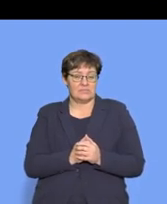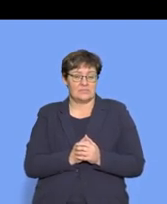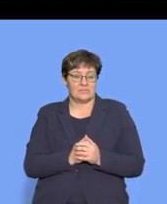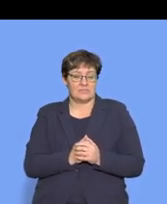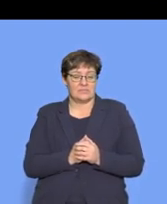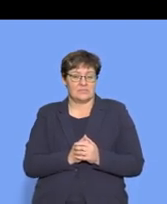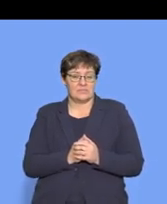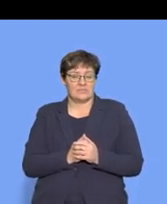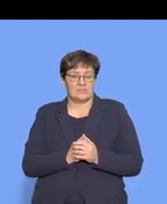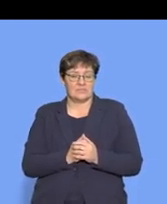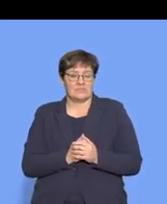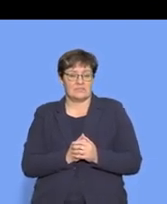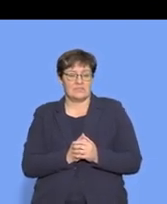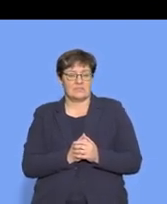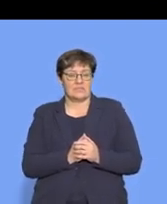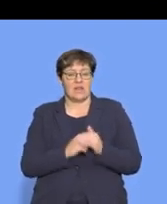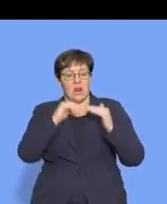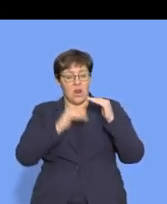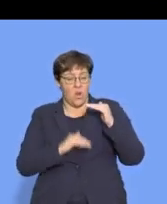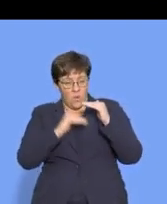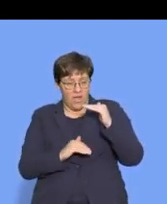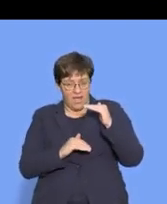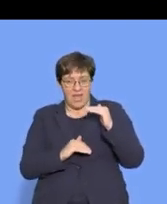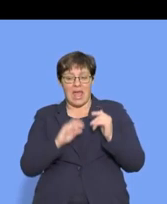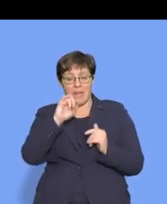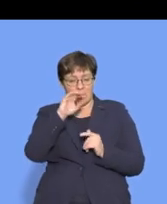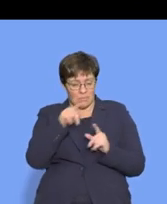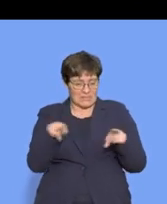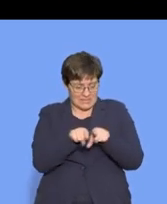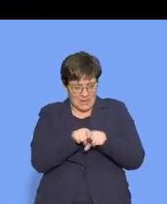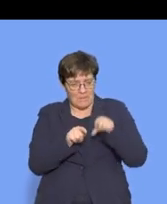an epidermis on the lower part of the leaf.